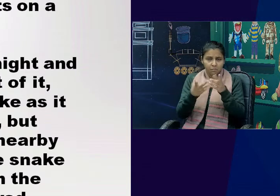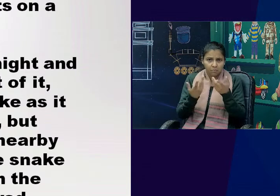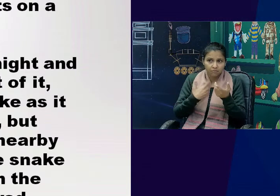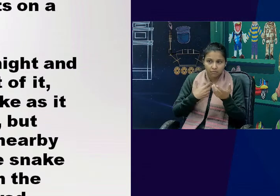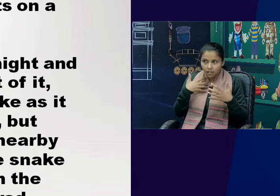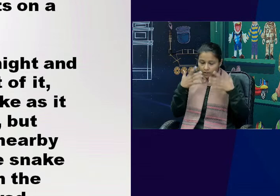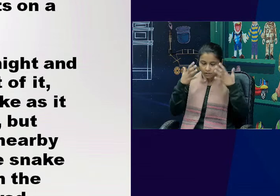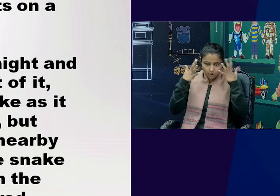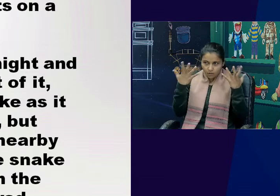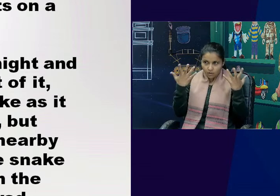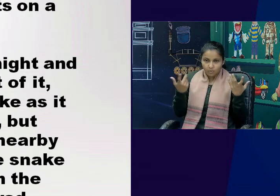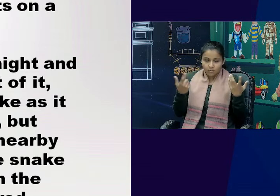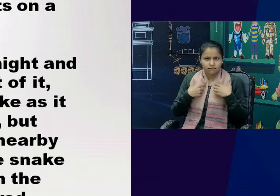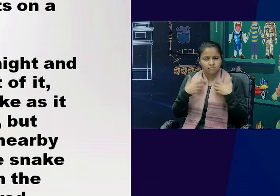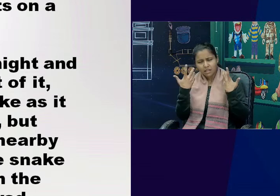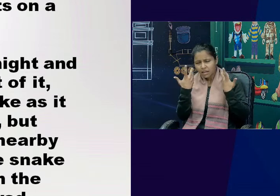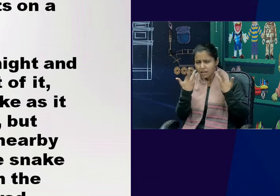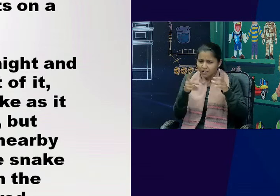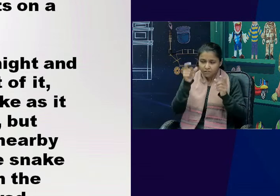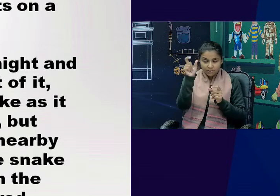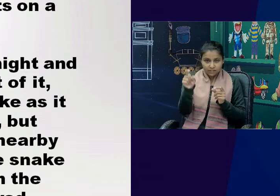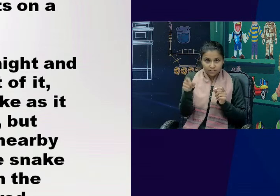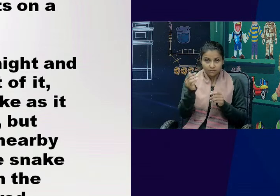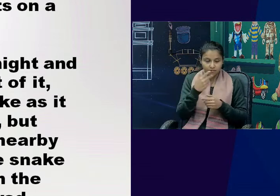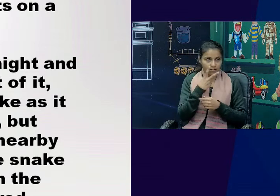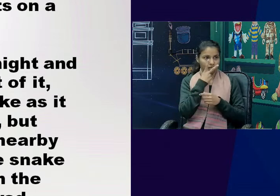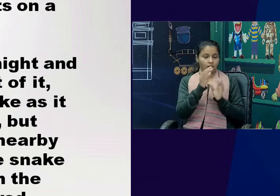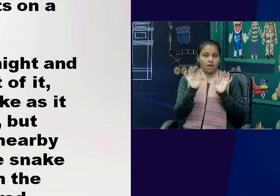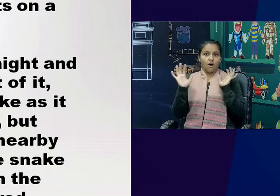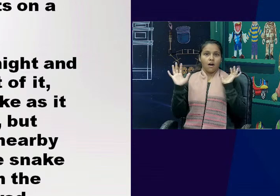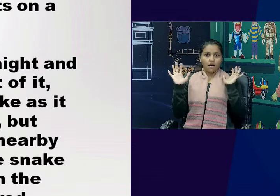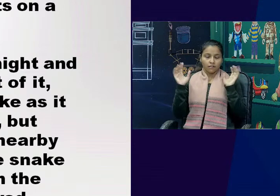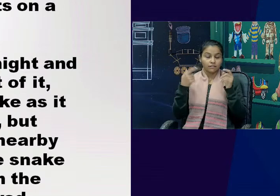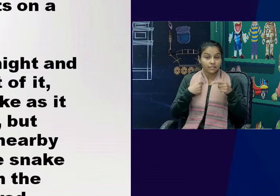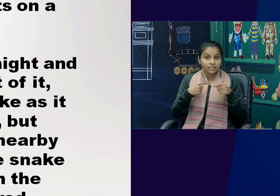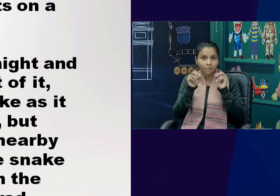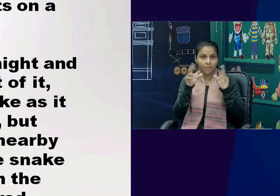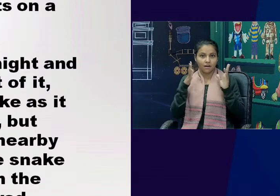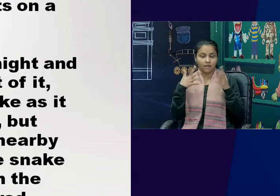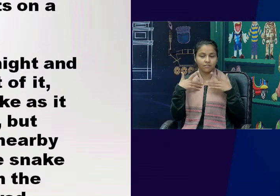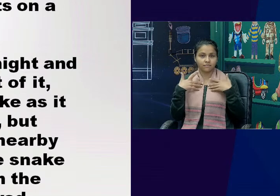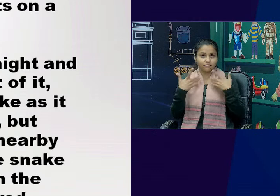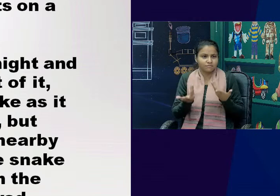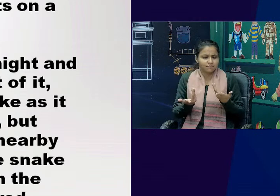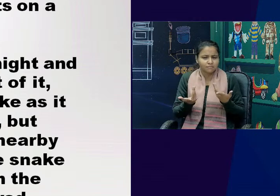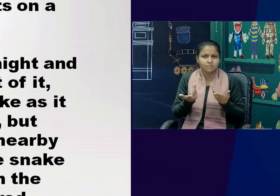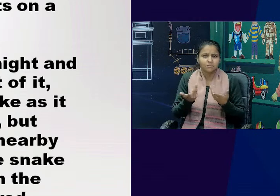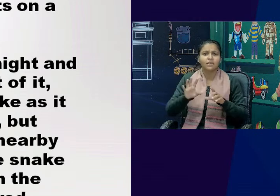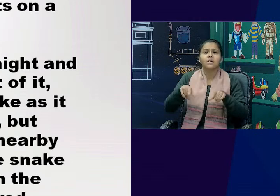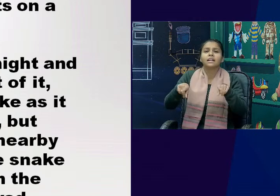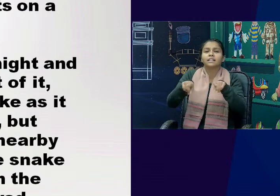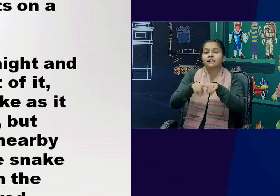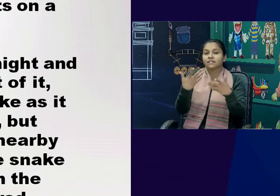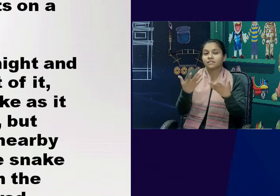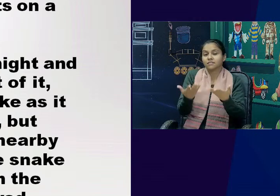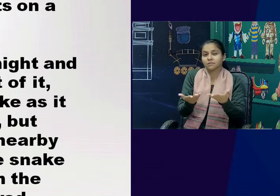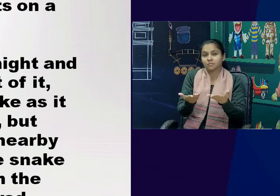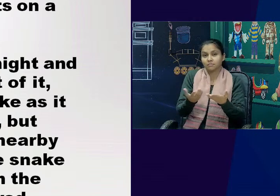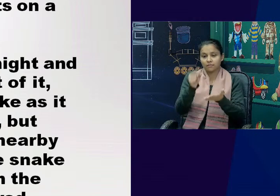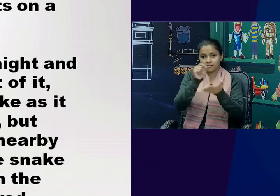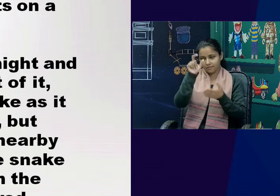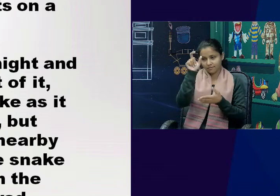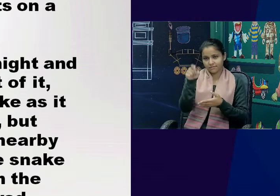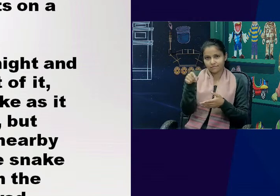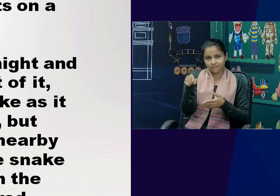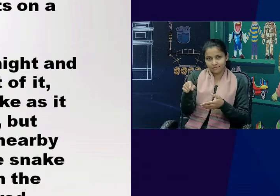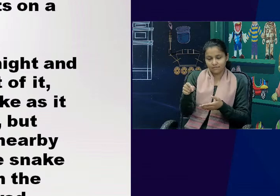of anyone if we see a snake, and naturally that reaction was of that writer also. He